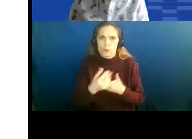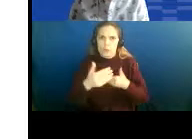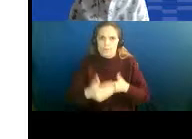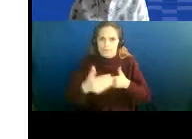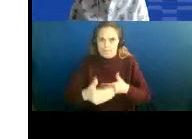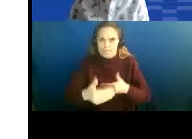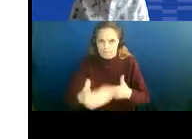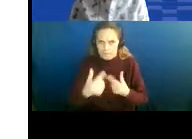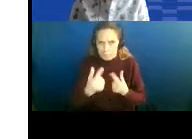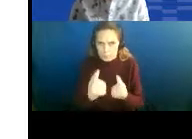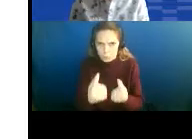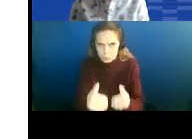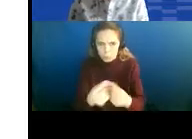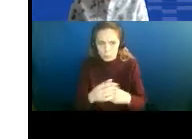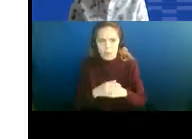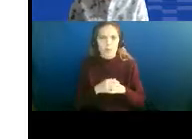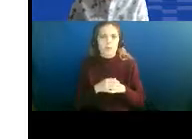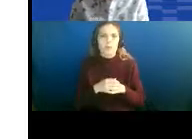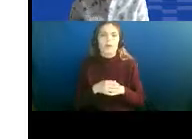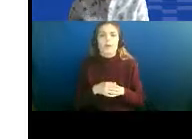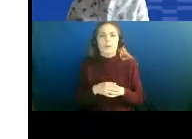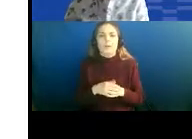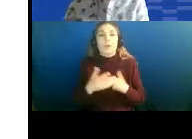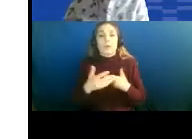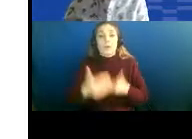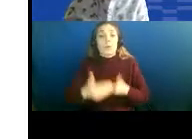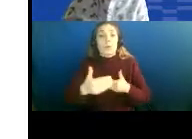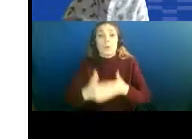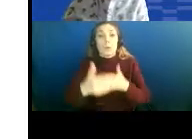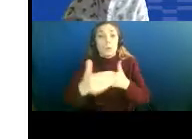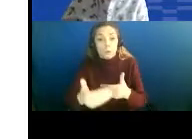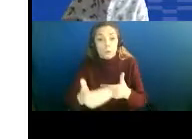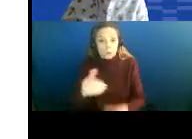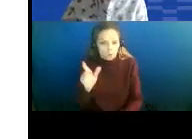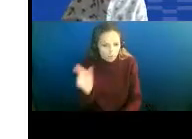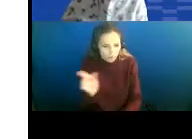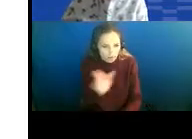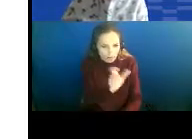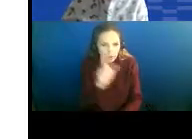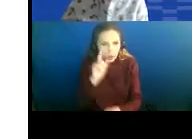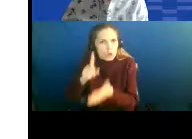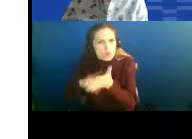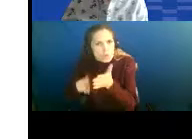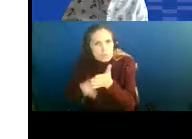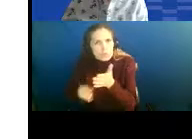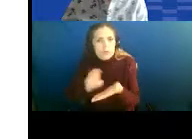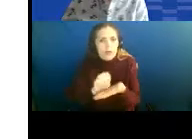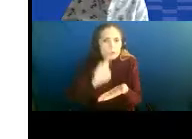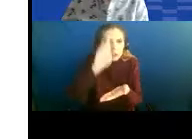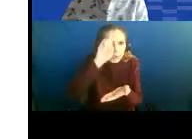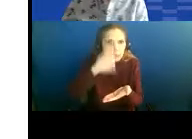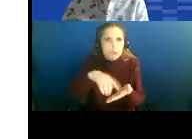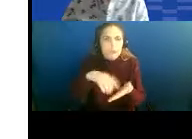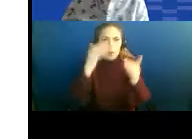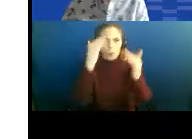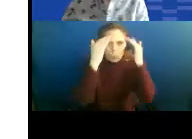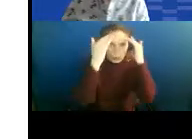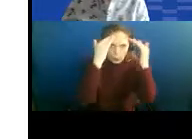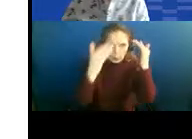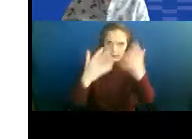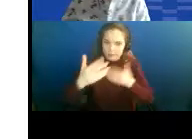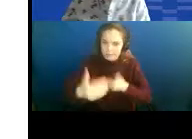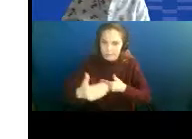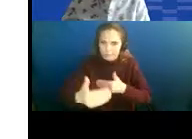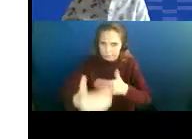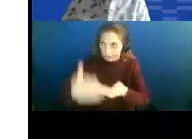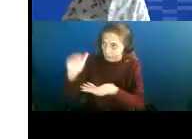questions through research, education, and awareness. So today we're focusing on reporting back on some of the research